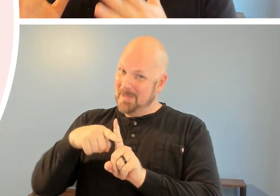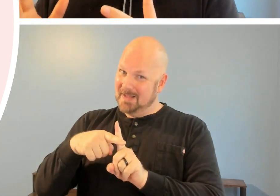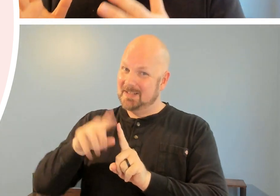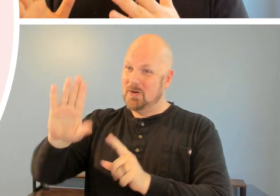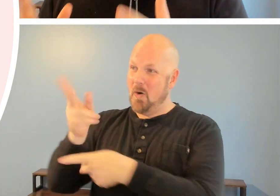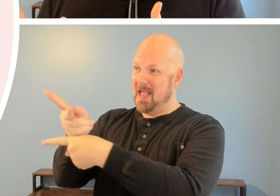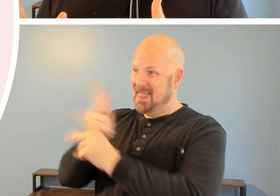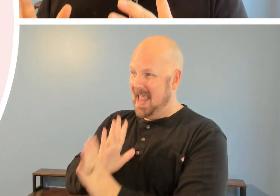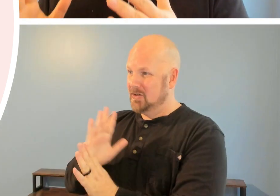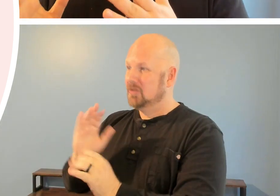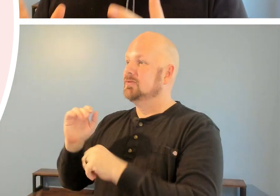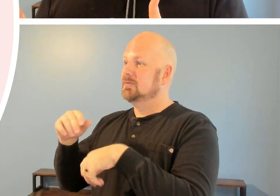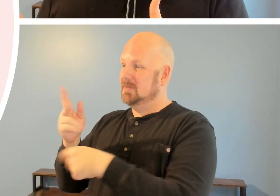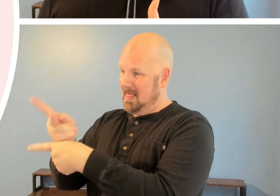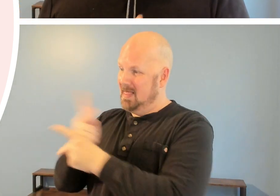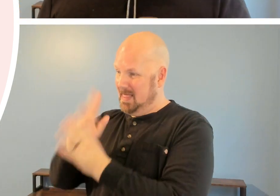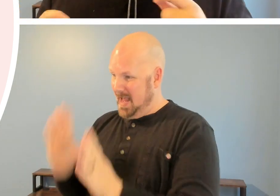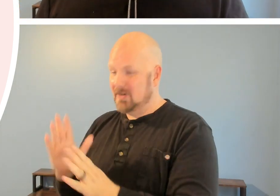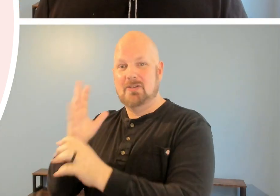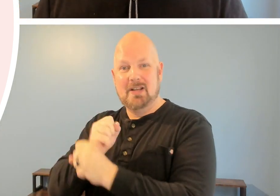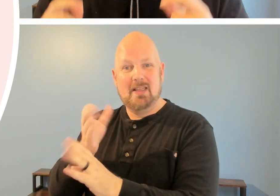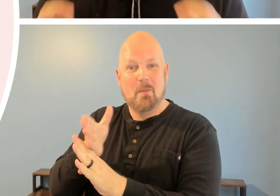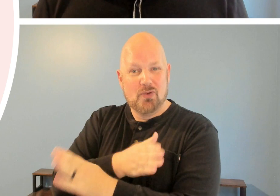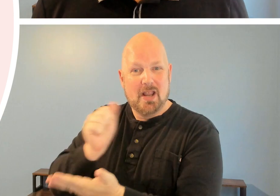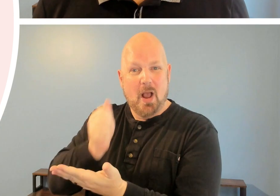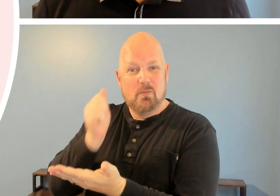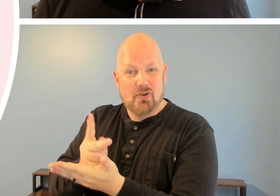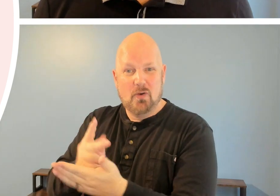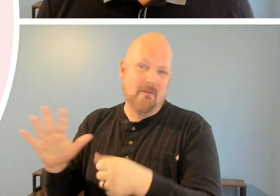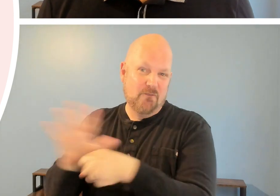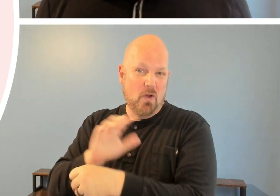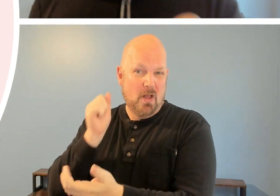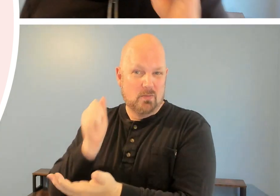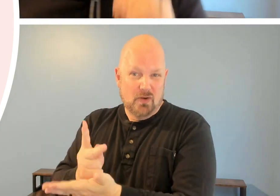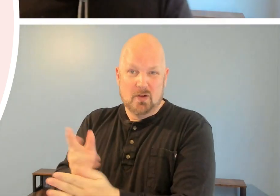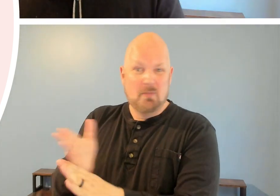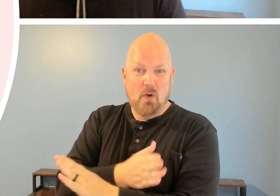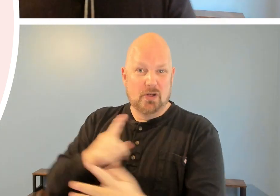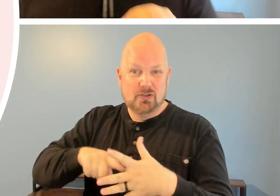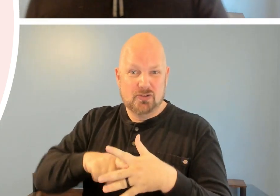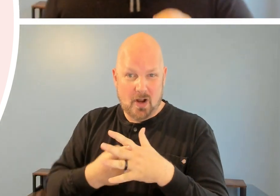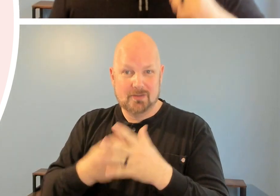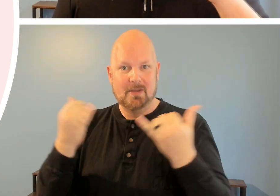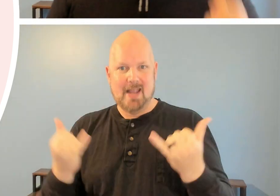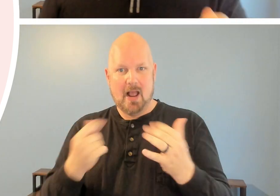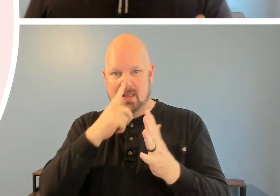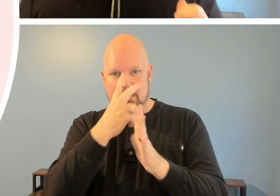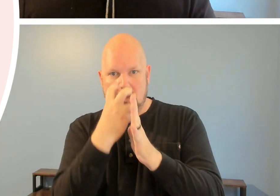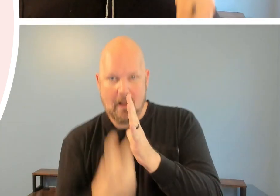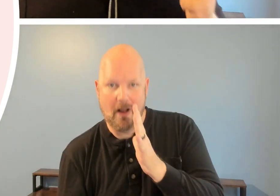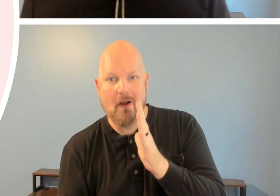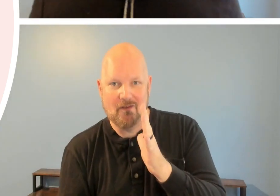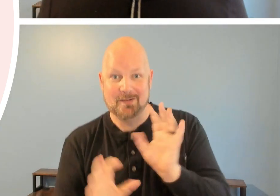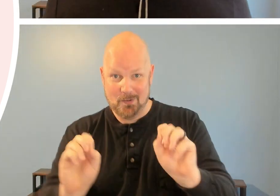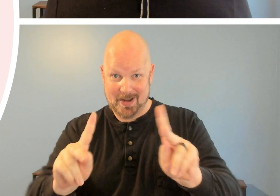or that full approval right off the bat. Now, let's go a little bit deeper into that. What I mean by that is start working